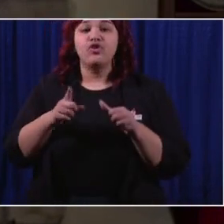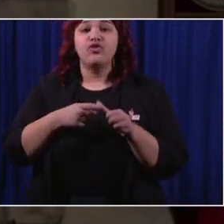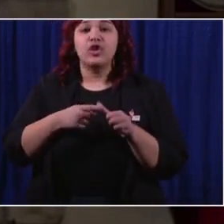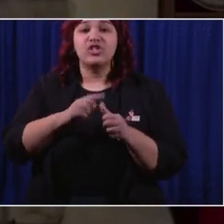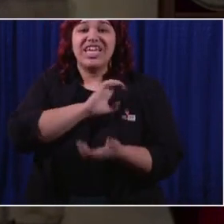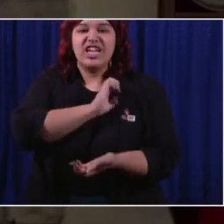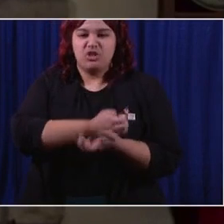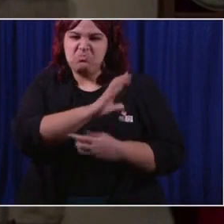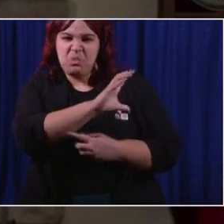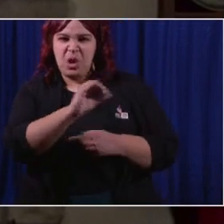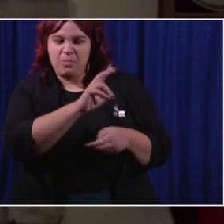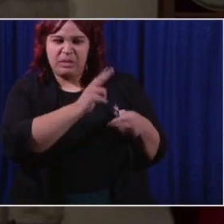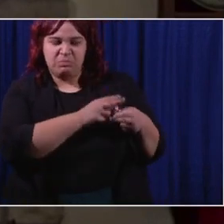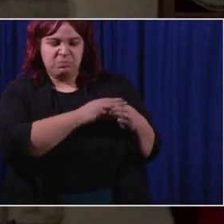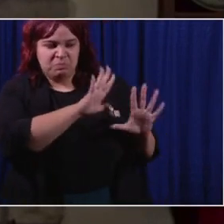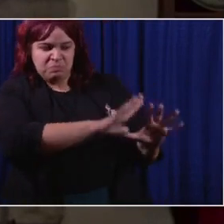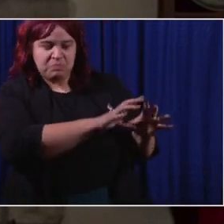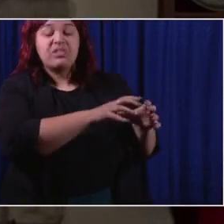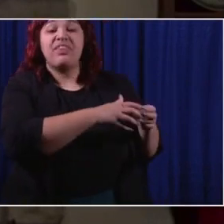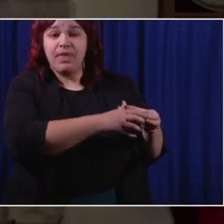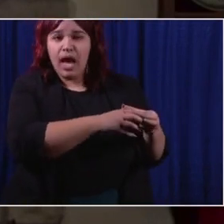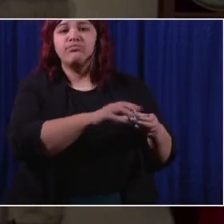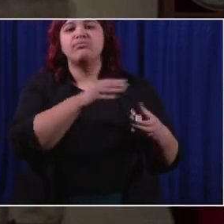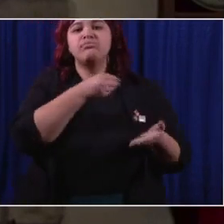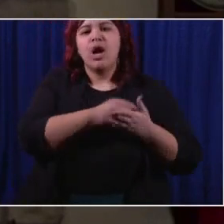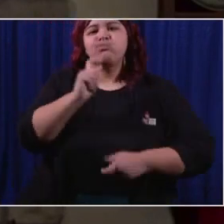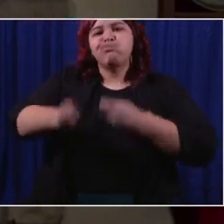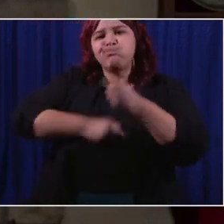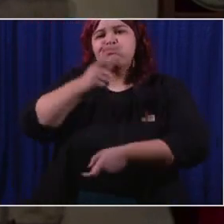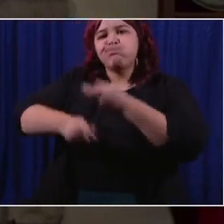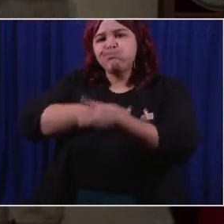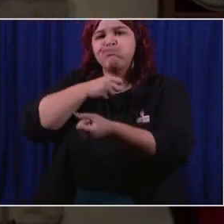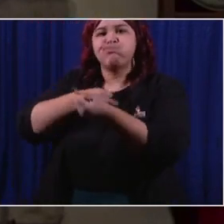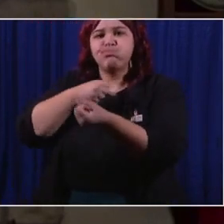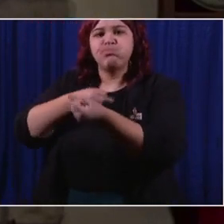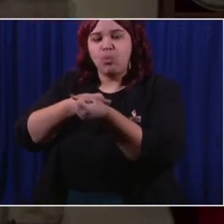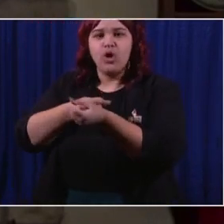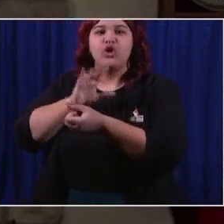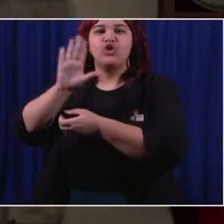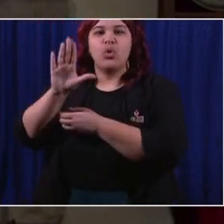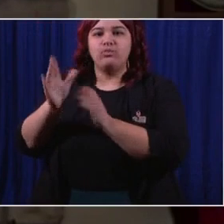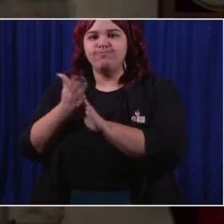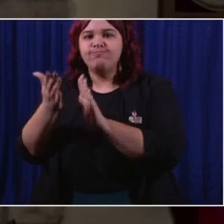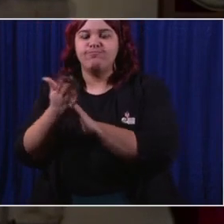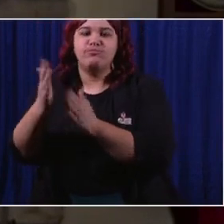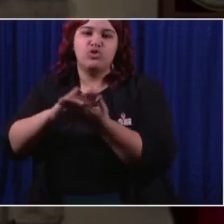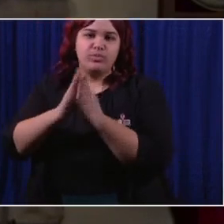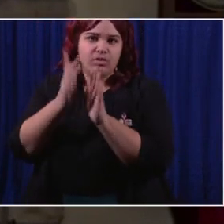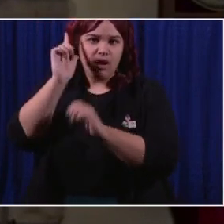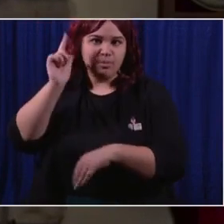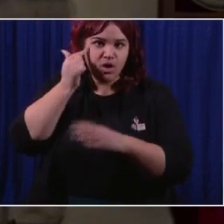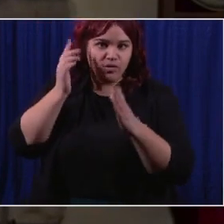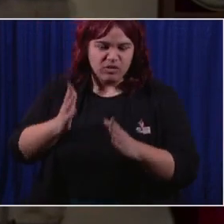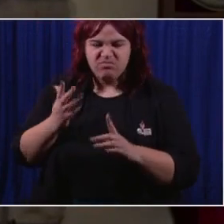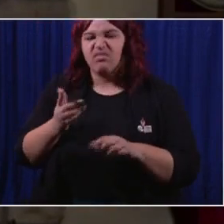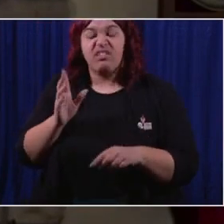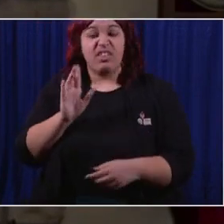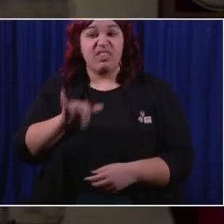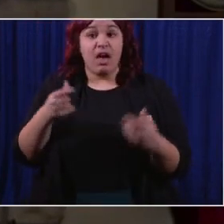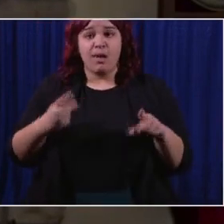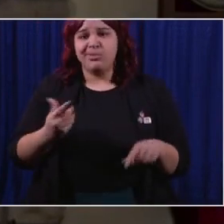money groups that supported your gubernatorial campaign and your daughter's primary campaign. This was in 2019, a year when neither of you were on